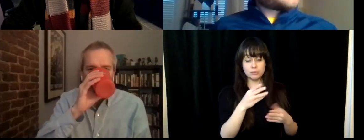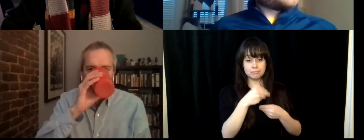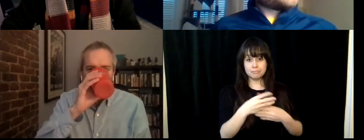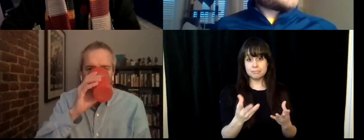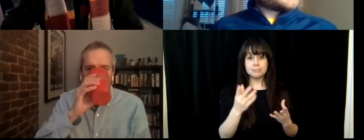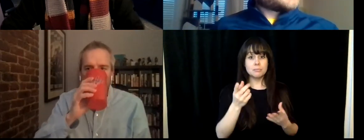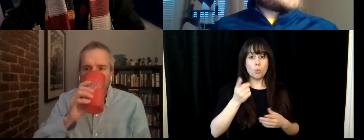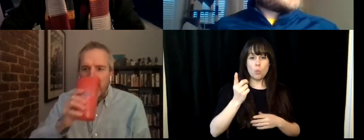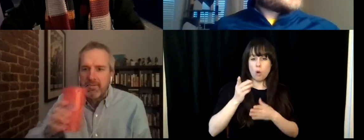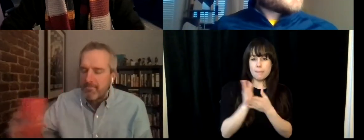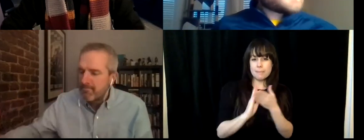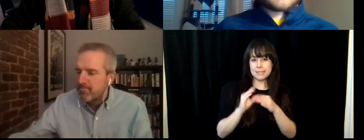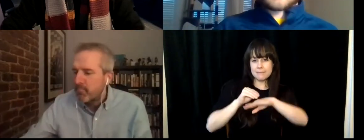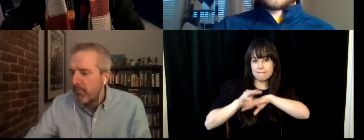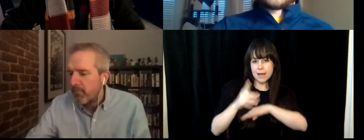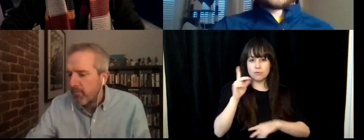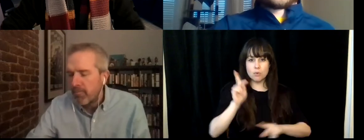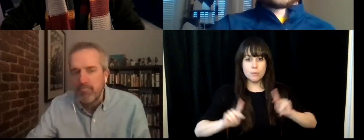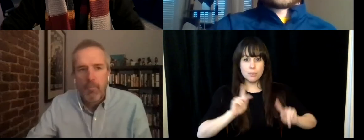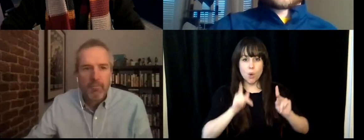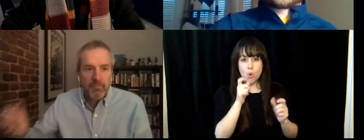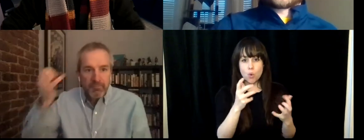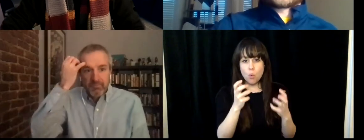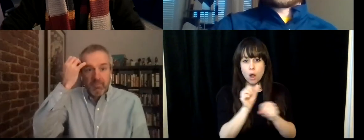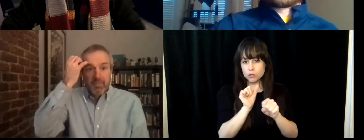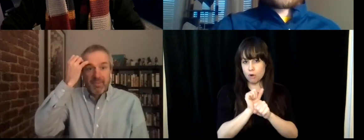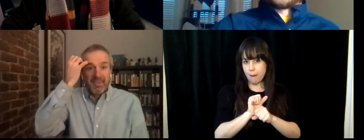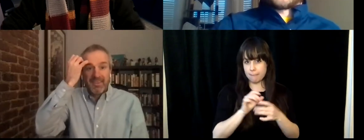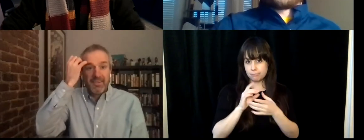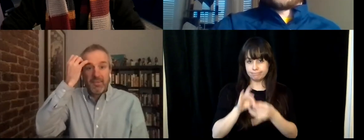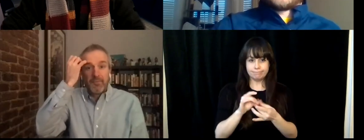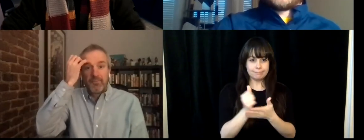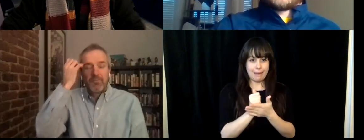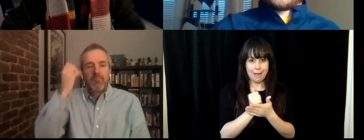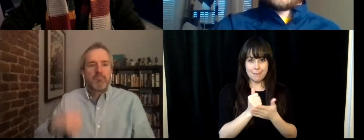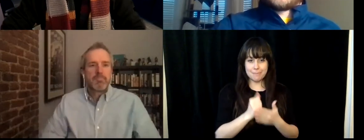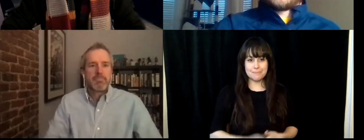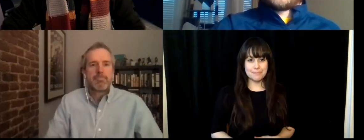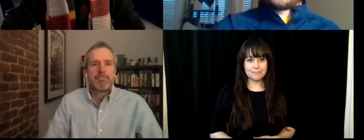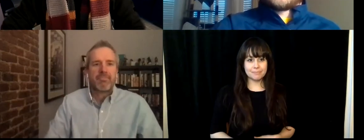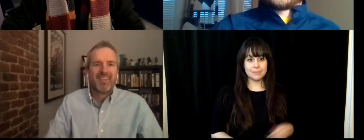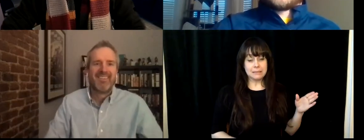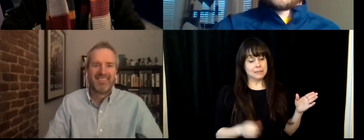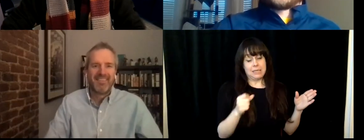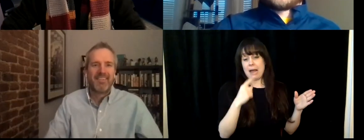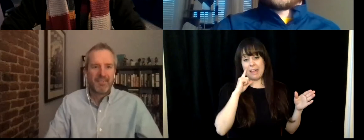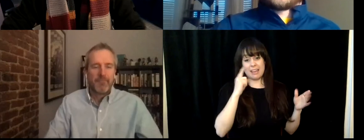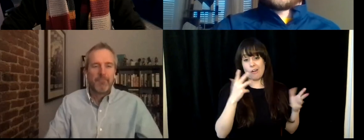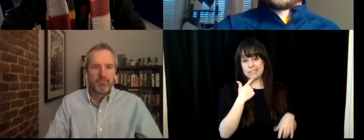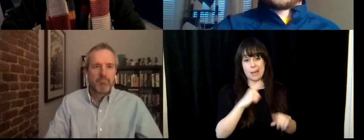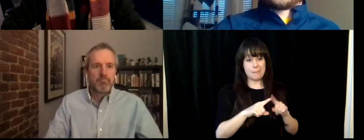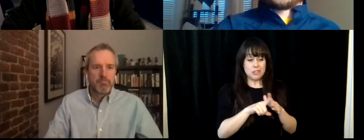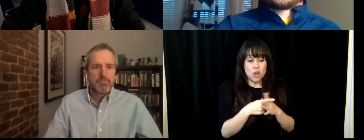Sure. I kind of probably already said it, but just start learning and doing. The more you can just